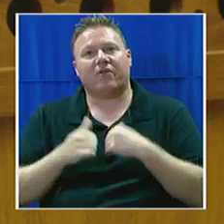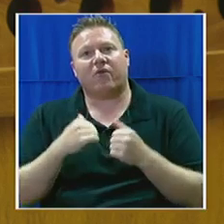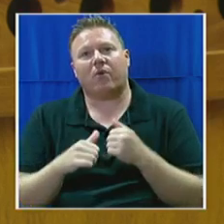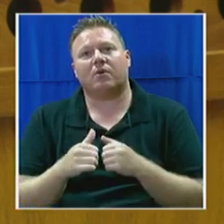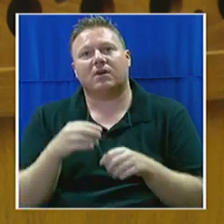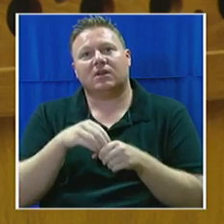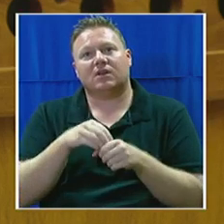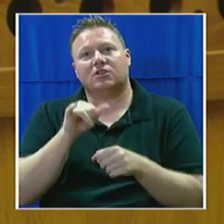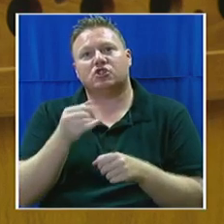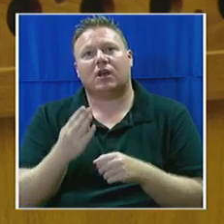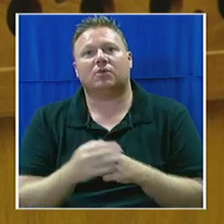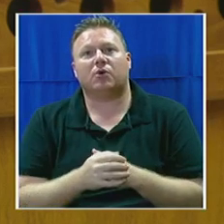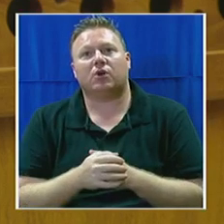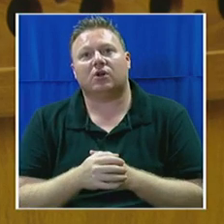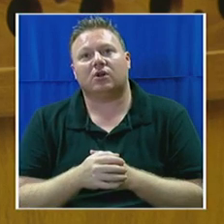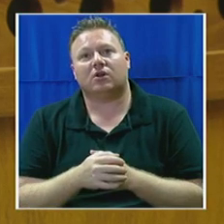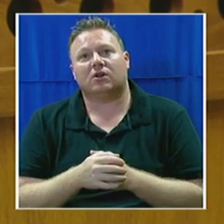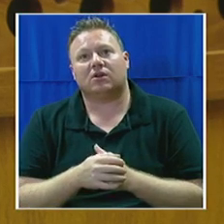in Johannesburg.